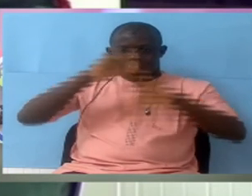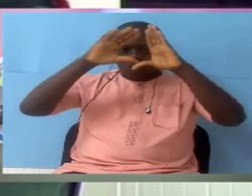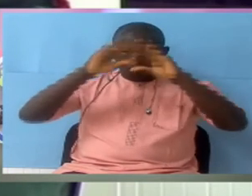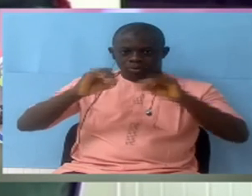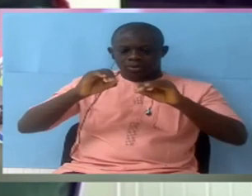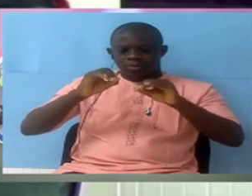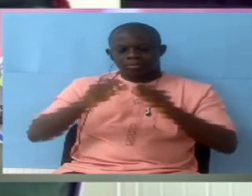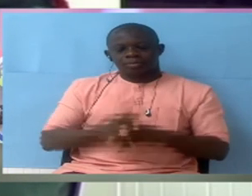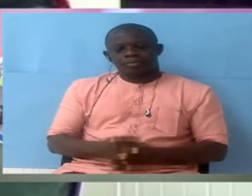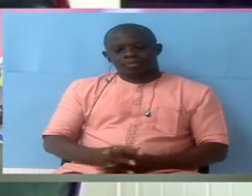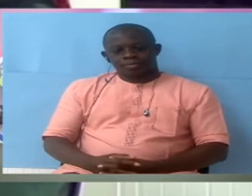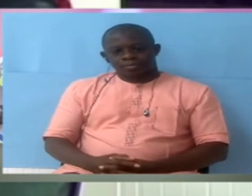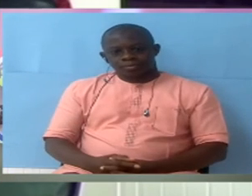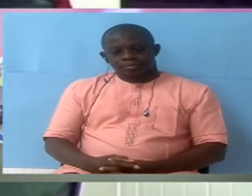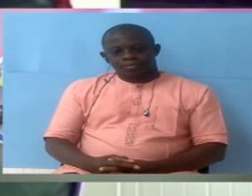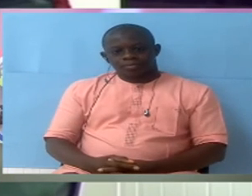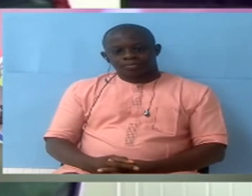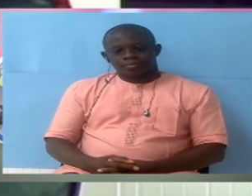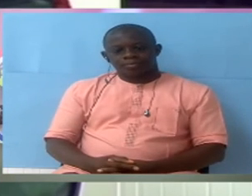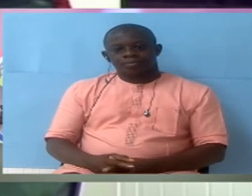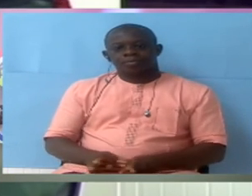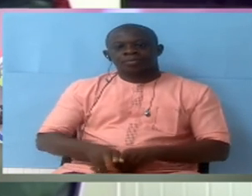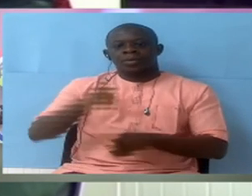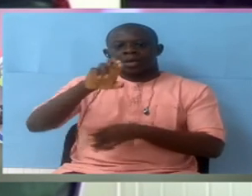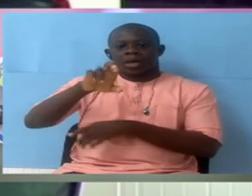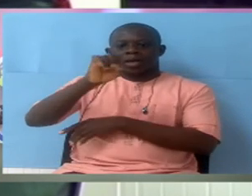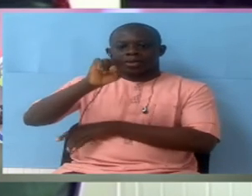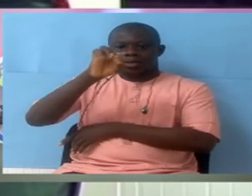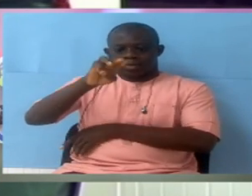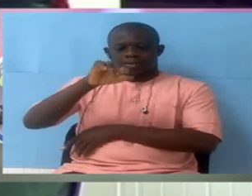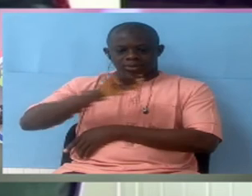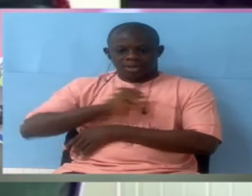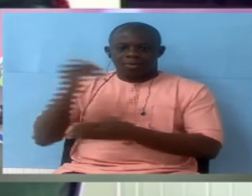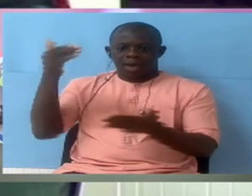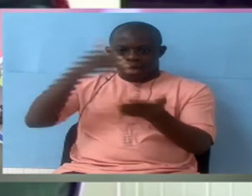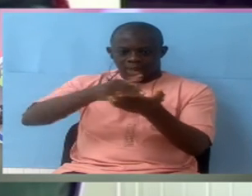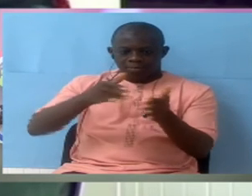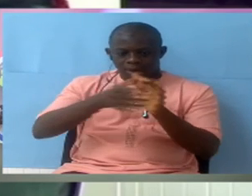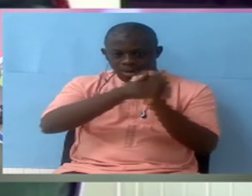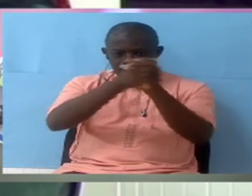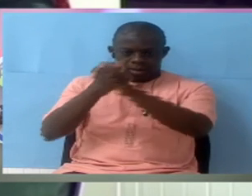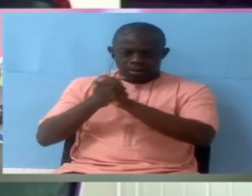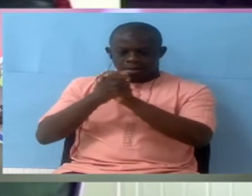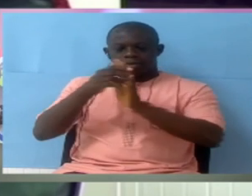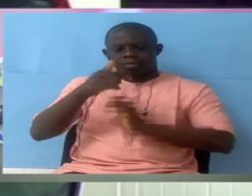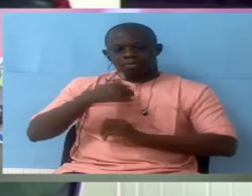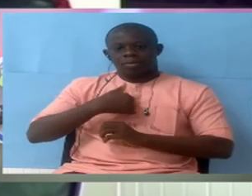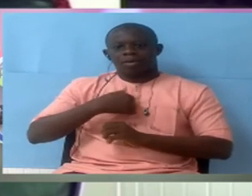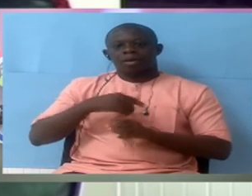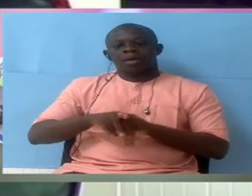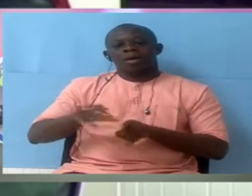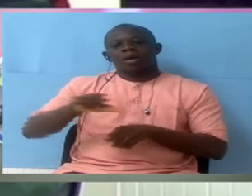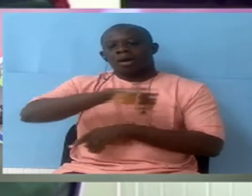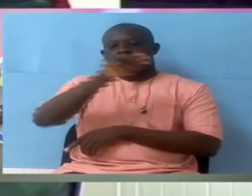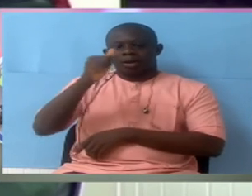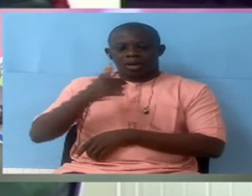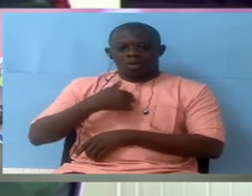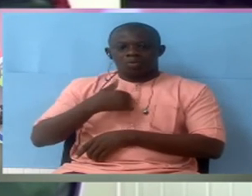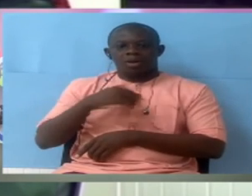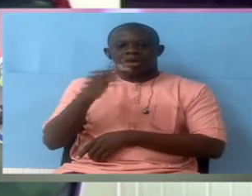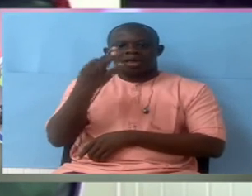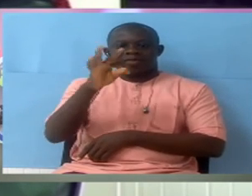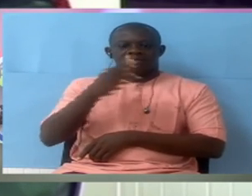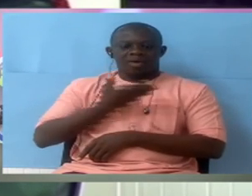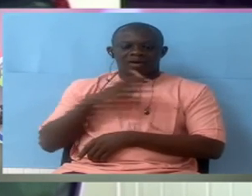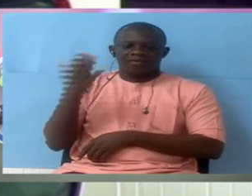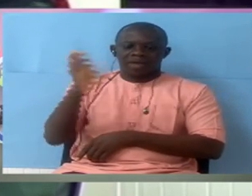ñaarel nak suma egge suma office. The RSM will come and greet me. RSM daf de ñew nuyuma. Then I will, if I have any